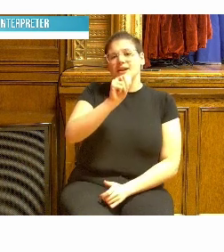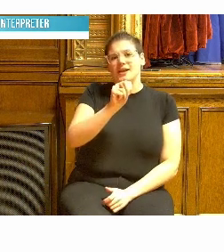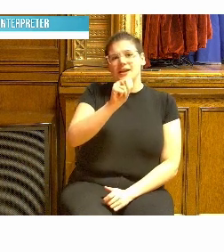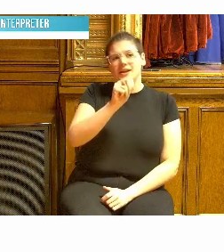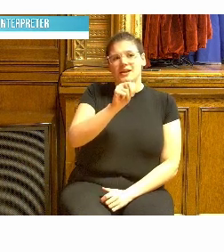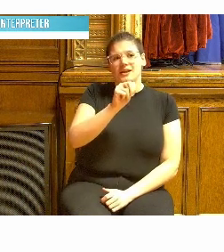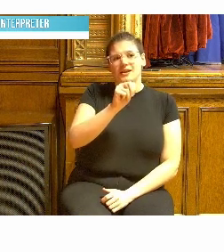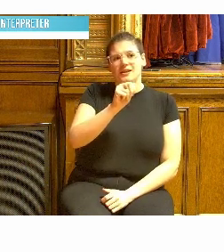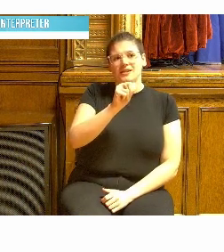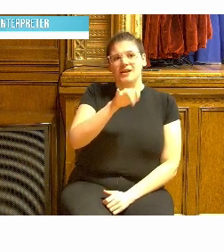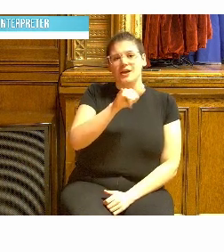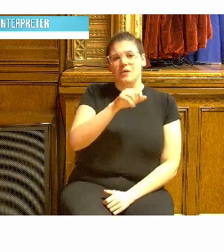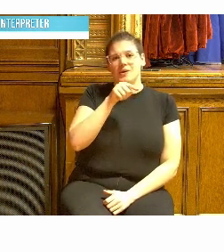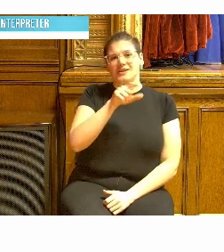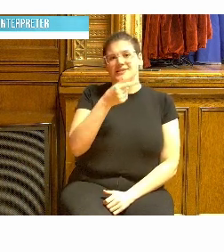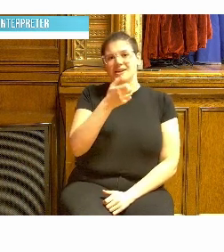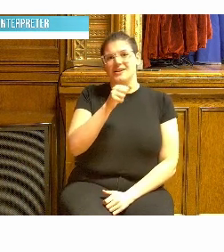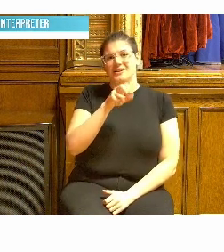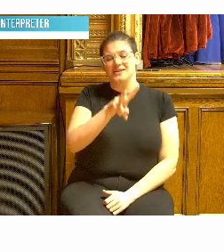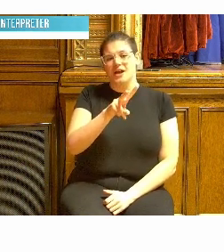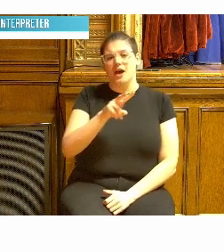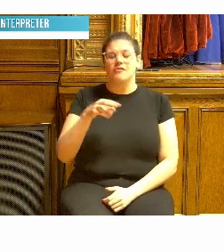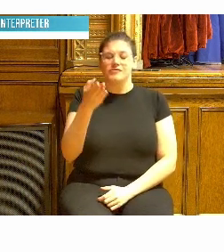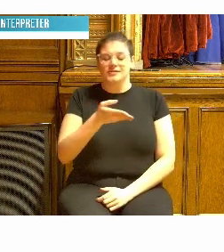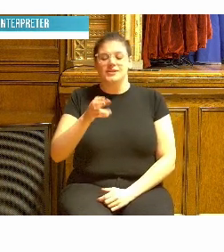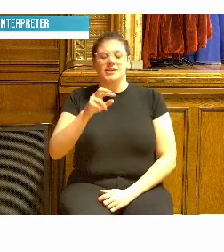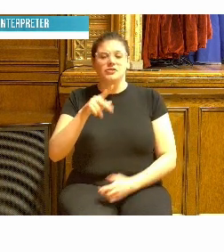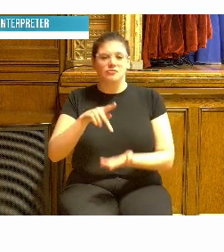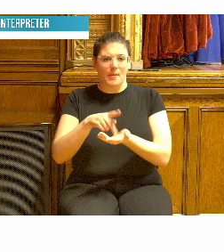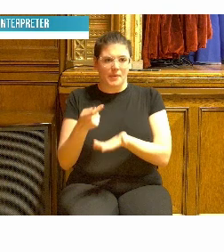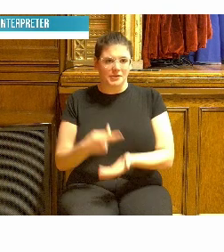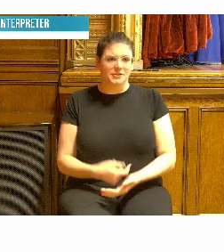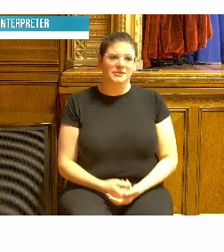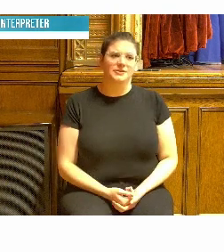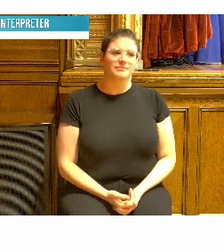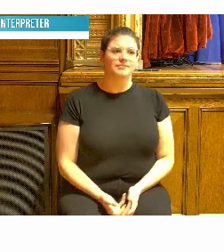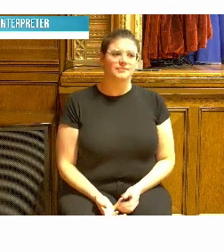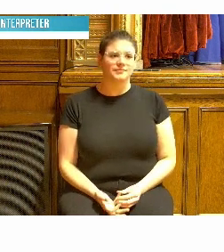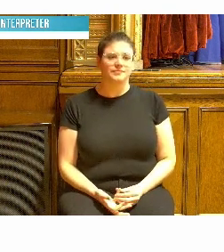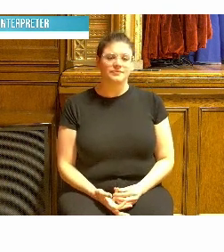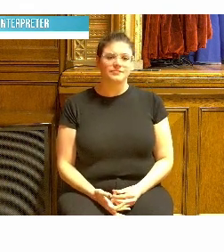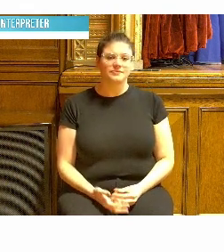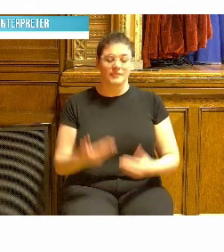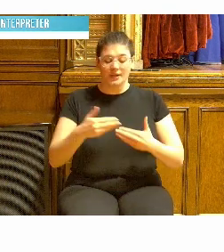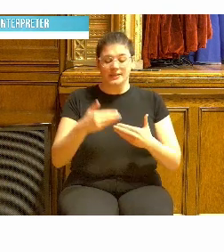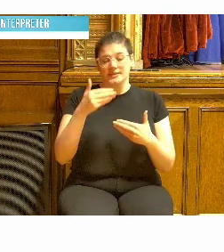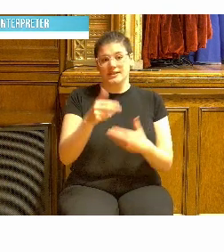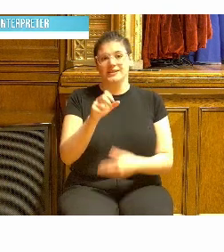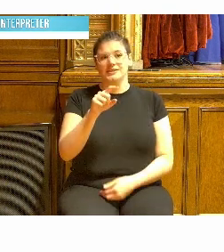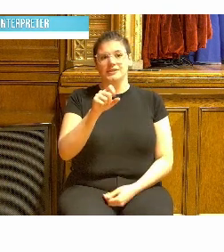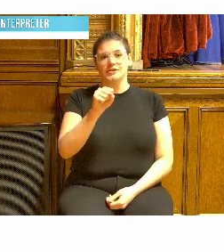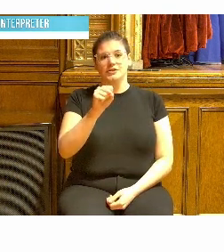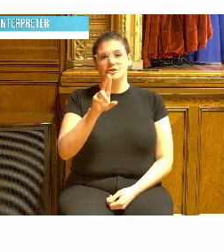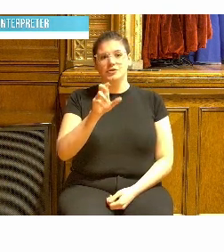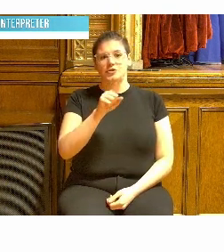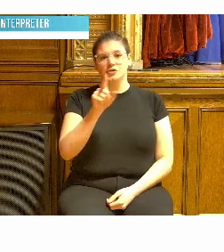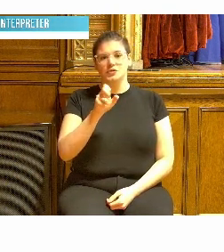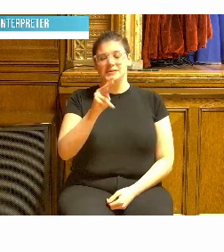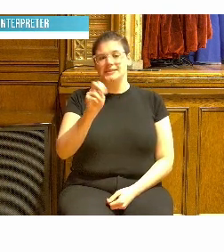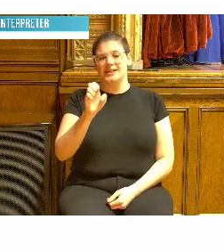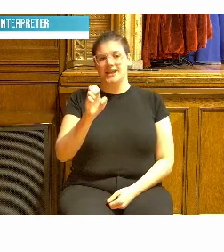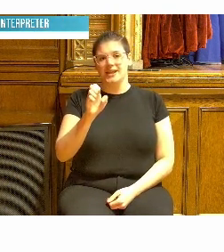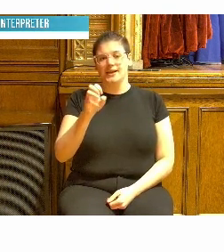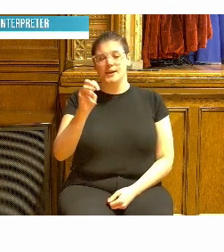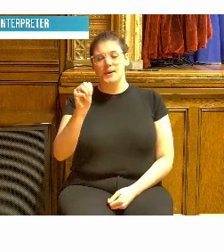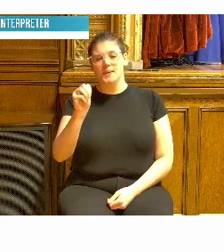reparationscommission@reparations.newyork.gov. Thank you. Next, we have Suzanne Mayer, if you're here.